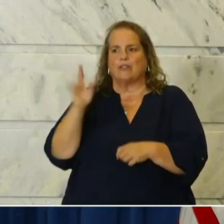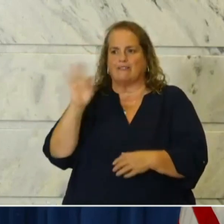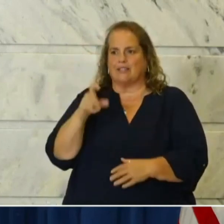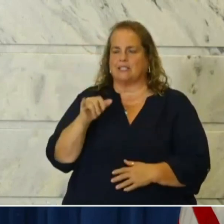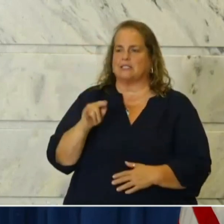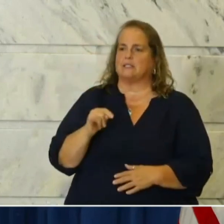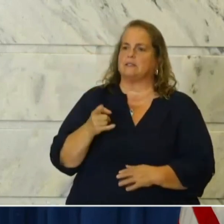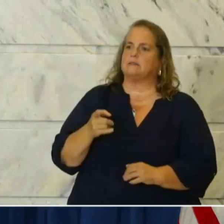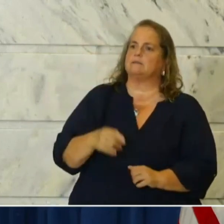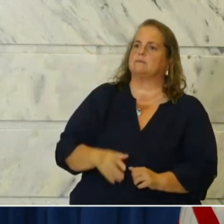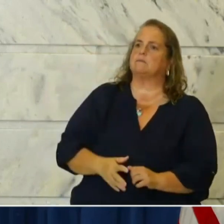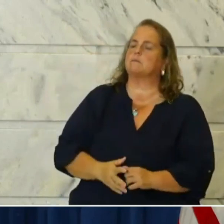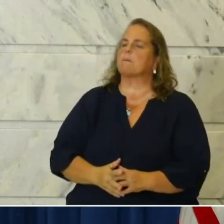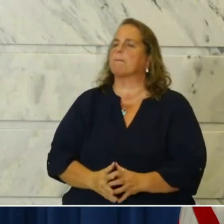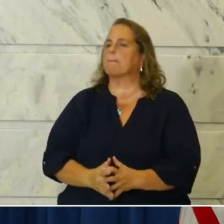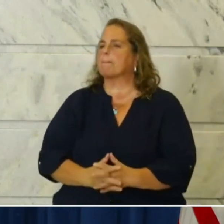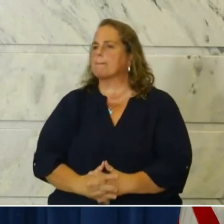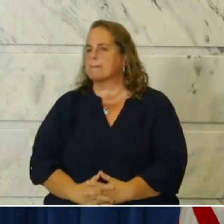Tom?